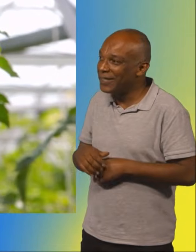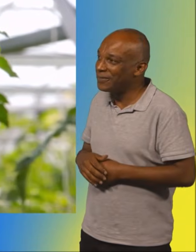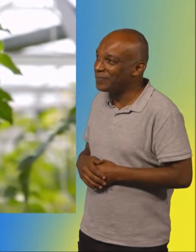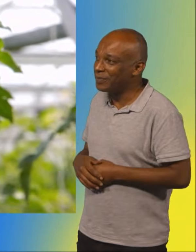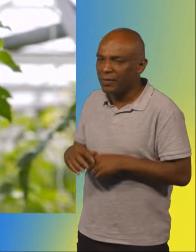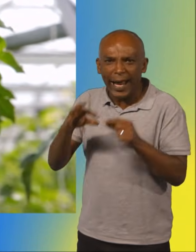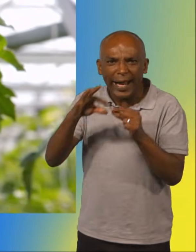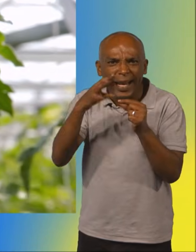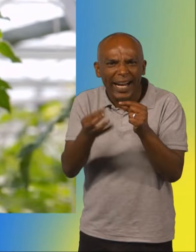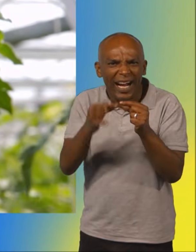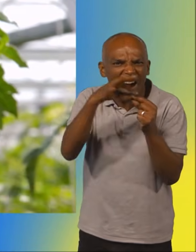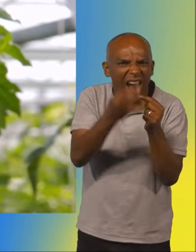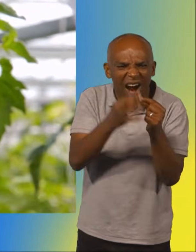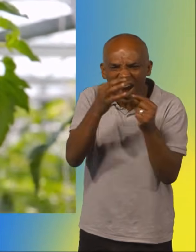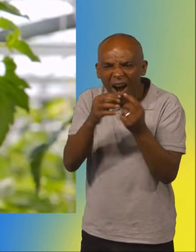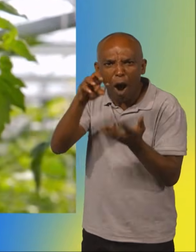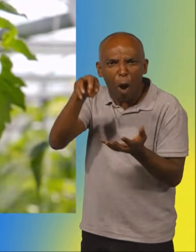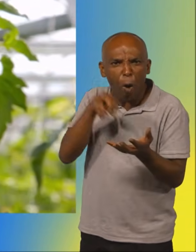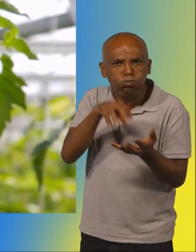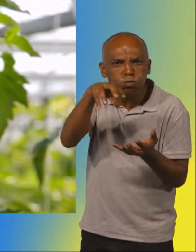tomatoes have more room.